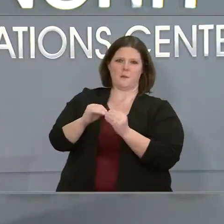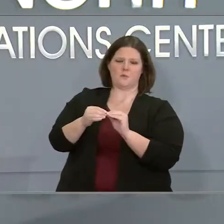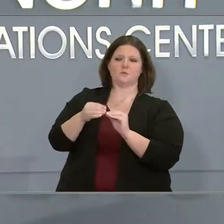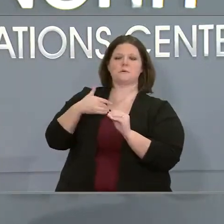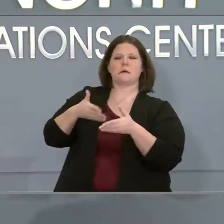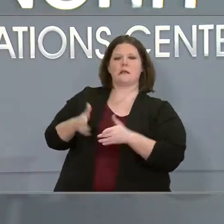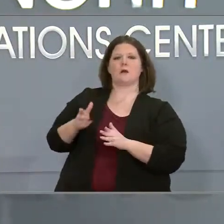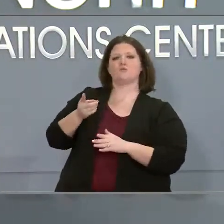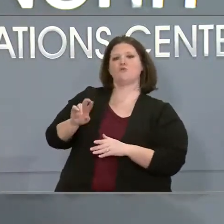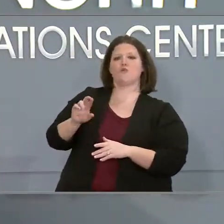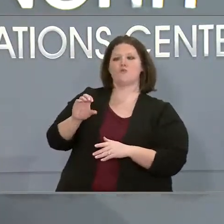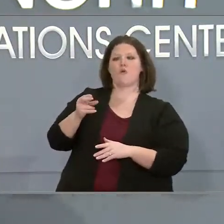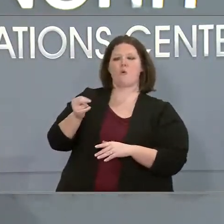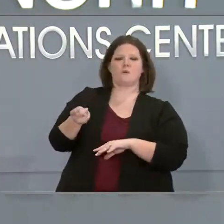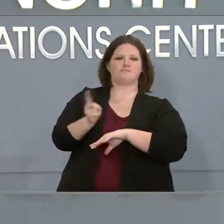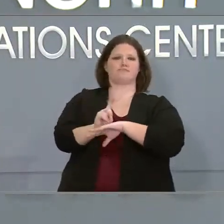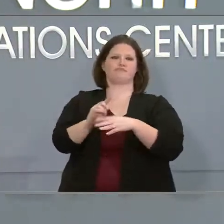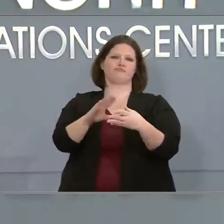about that.